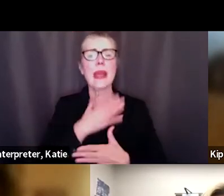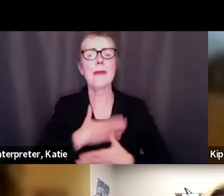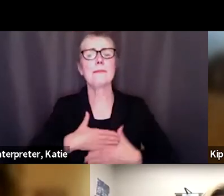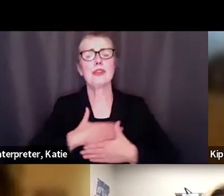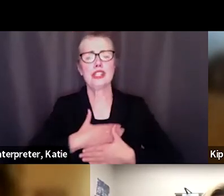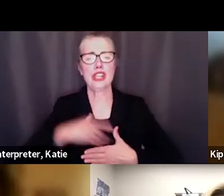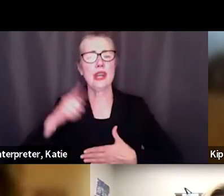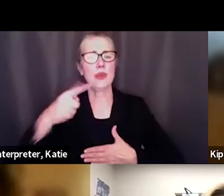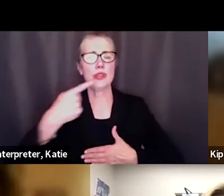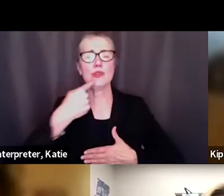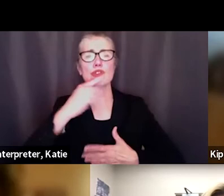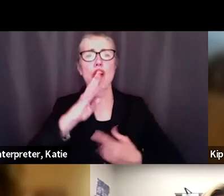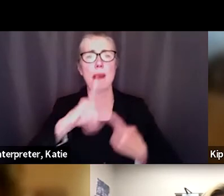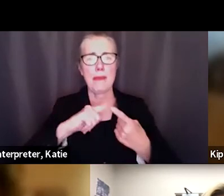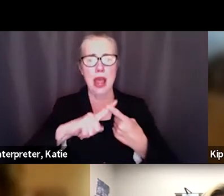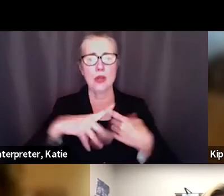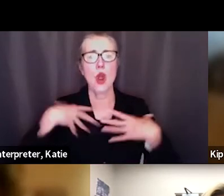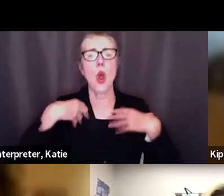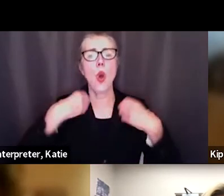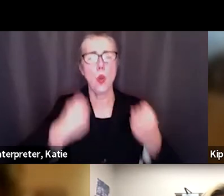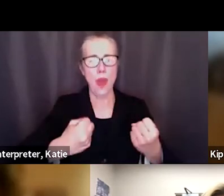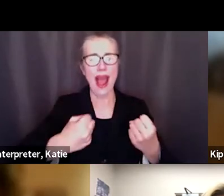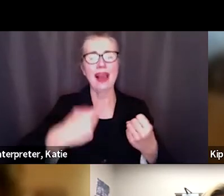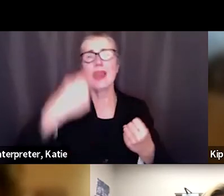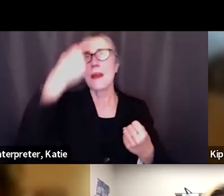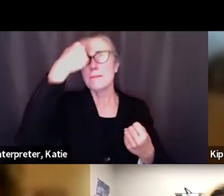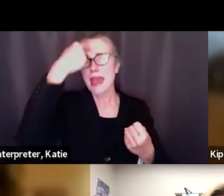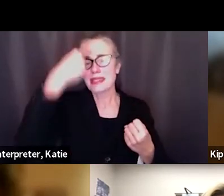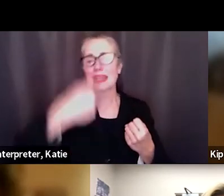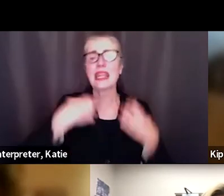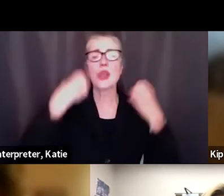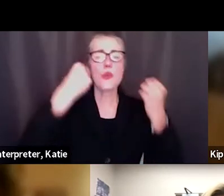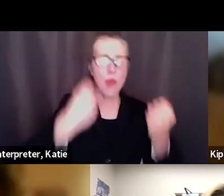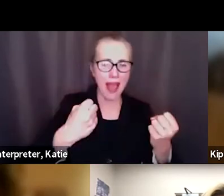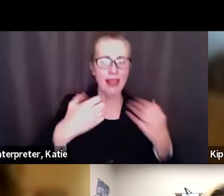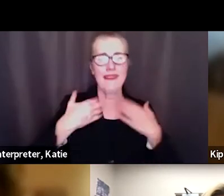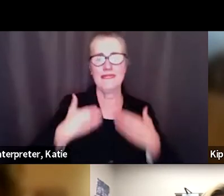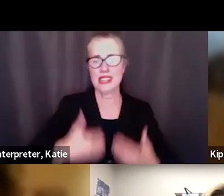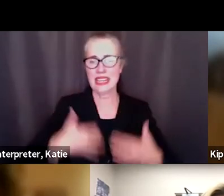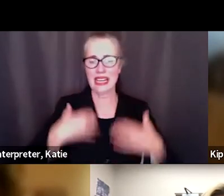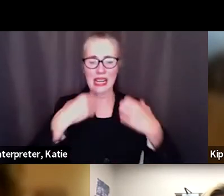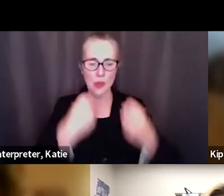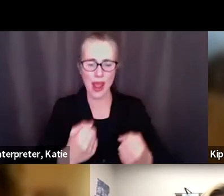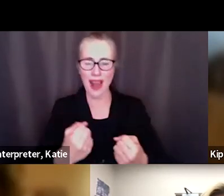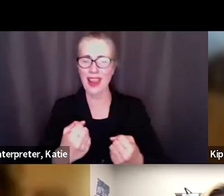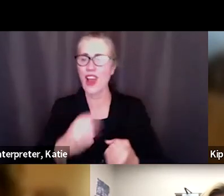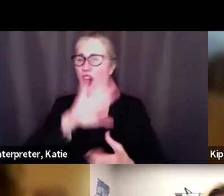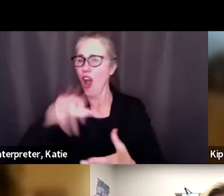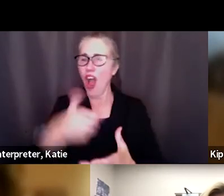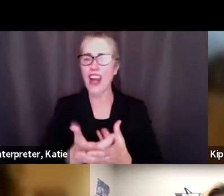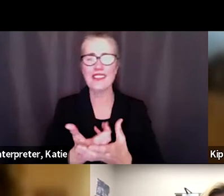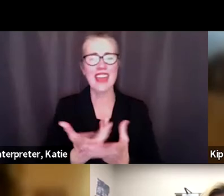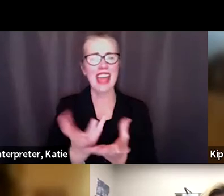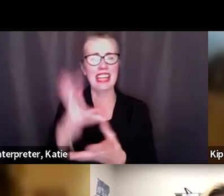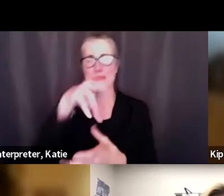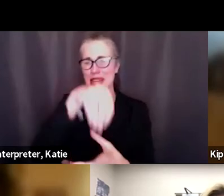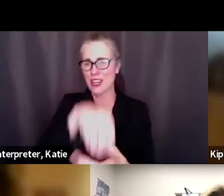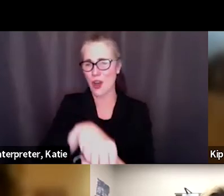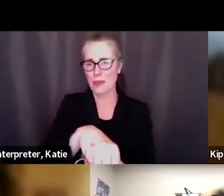really what we're we're talking about we're well mentally physically all of those things can be incorporated so i appreciate that and also